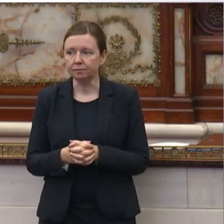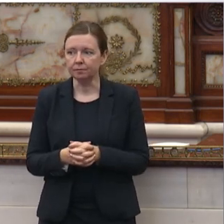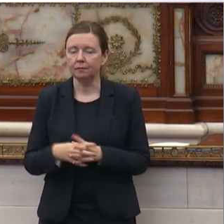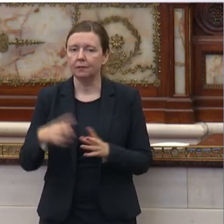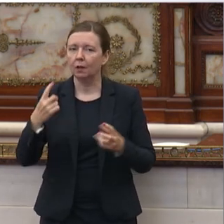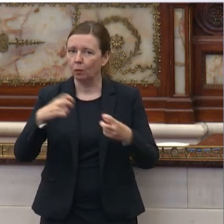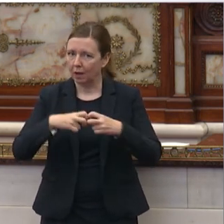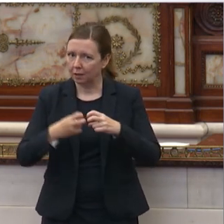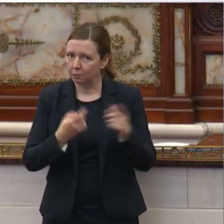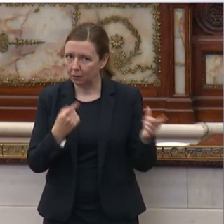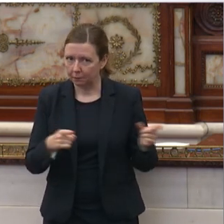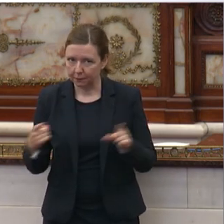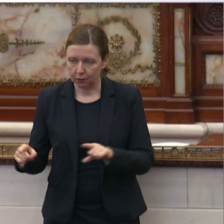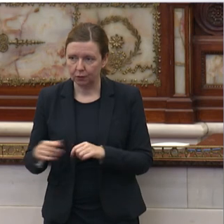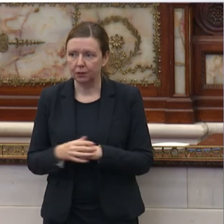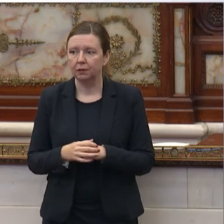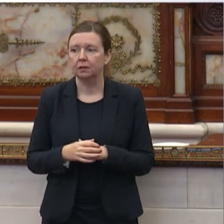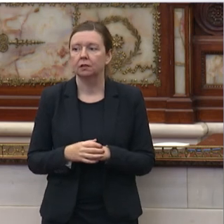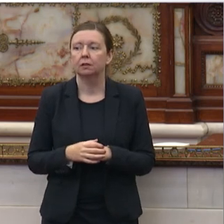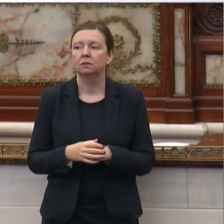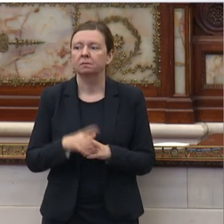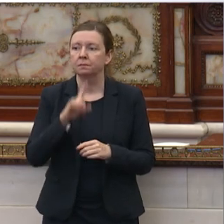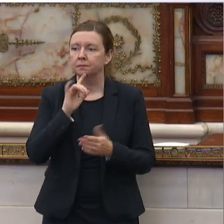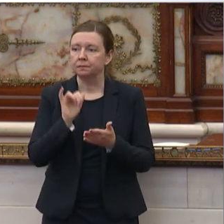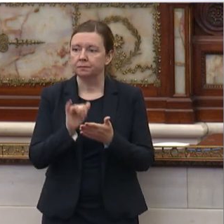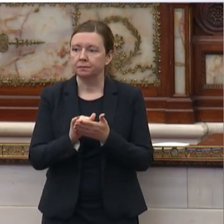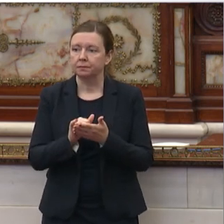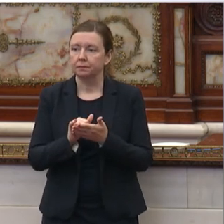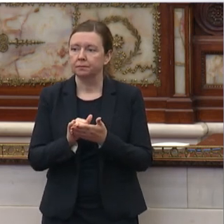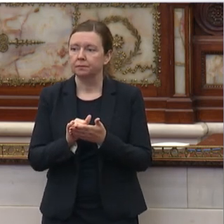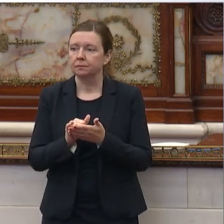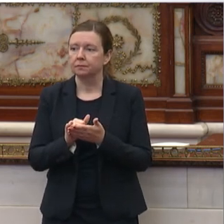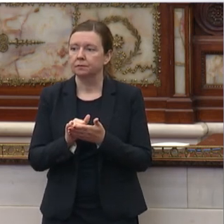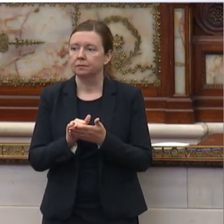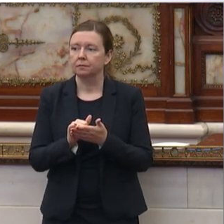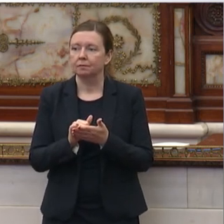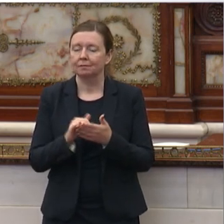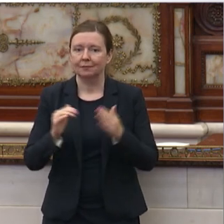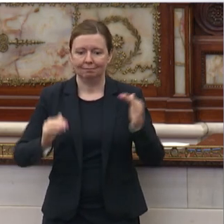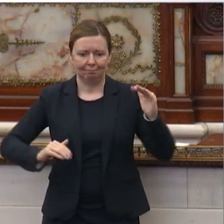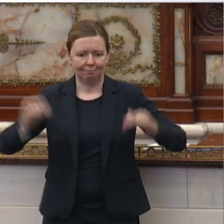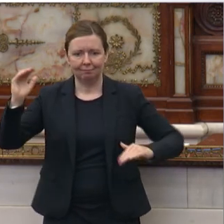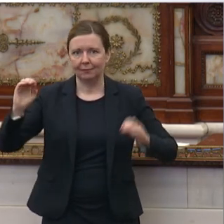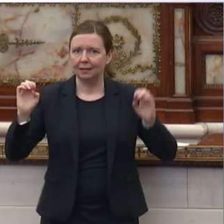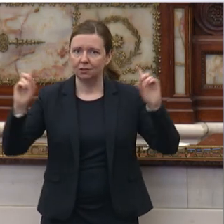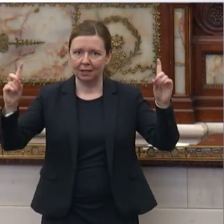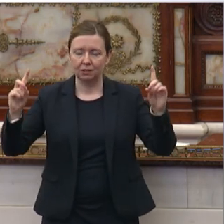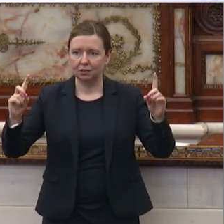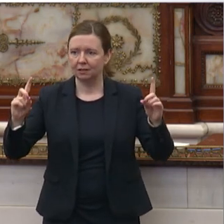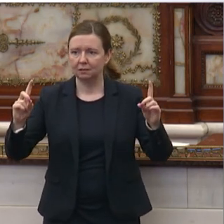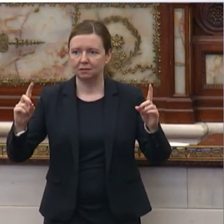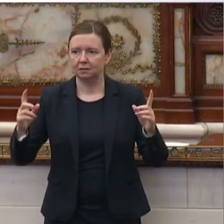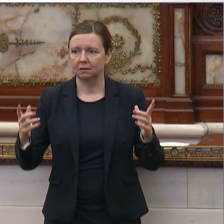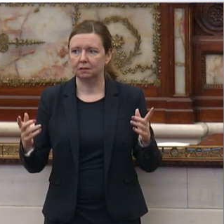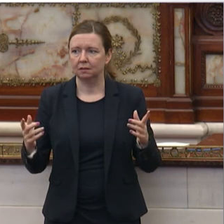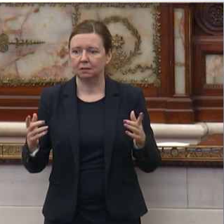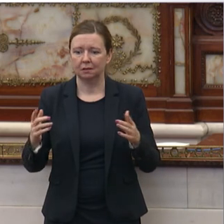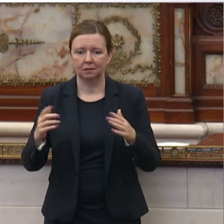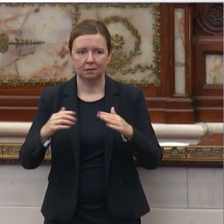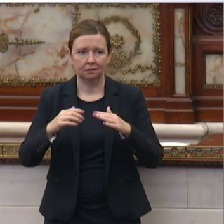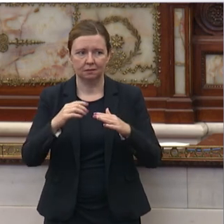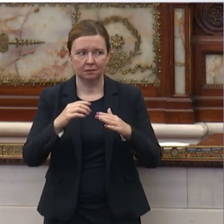that have occurred is that the disparity in education, the